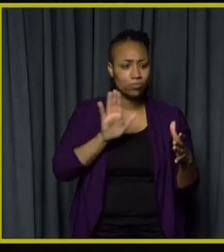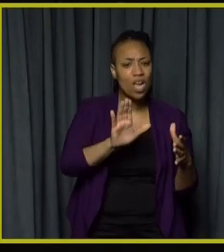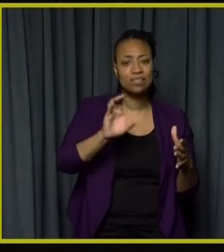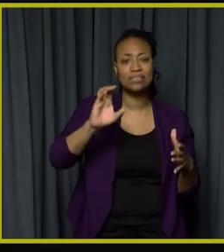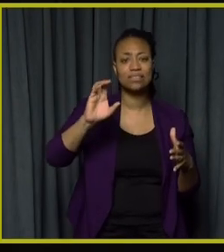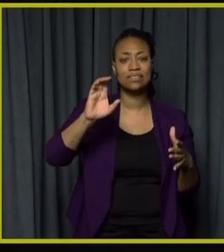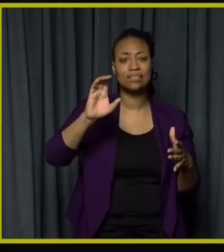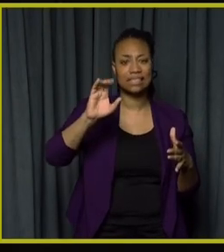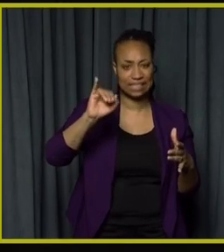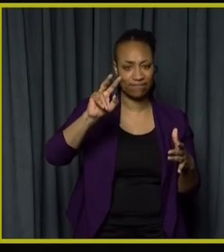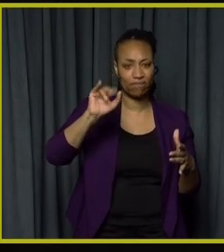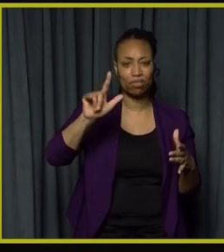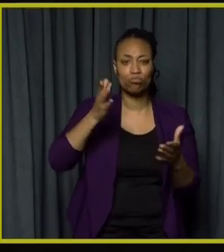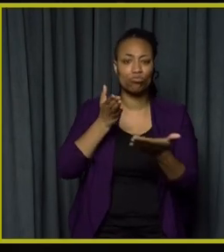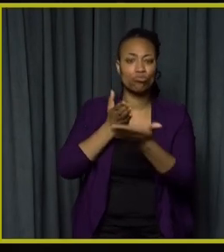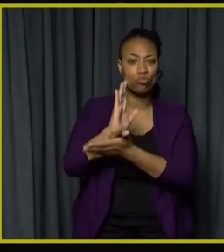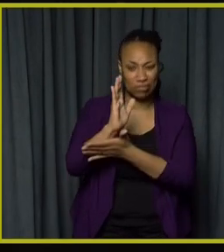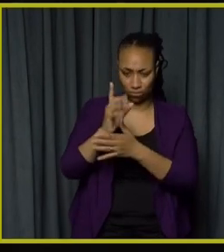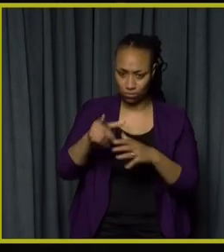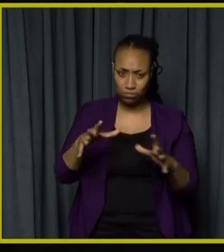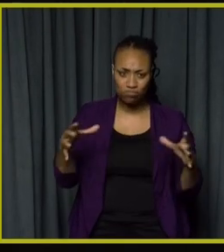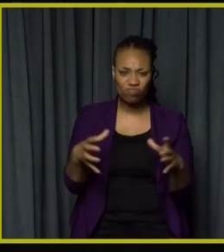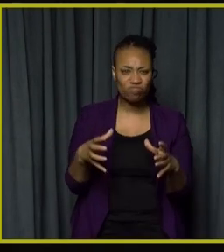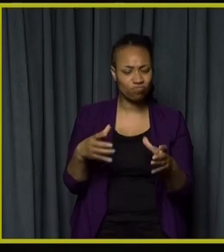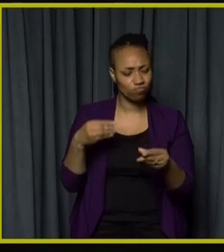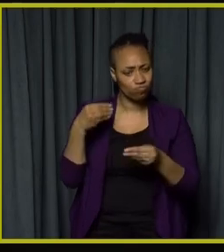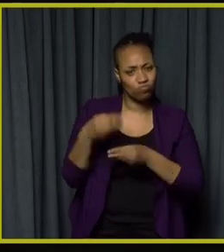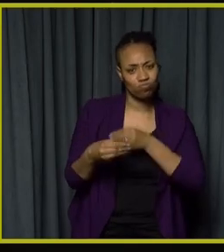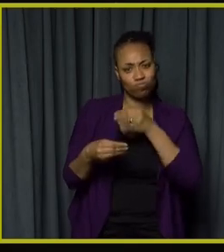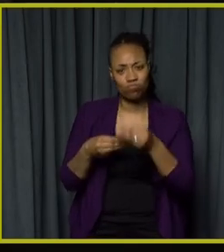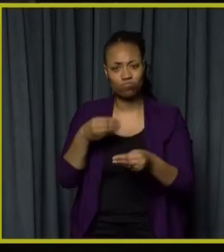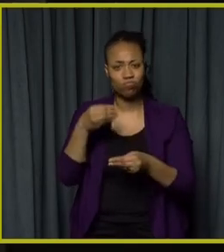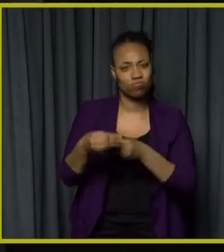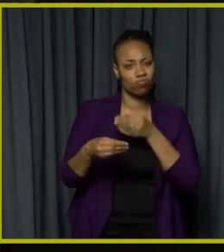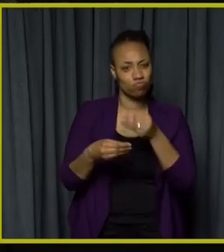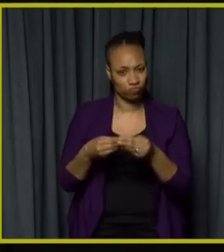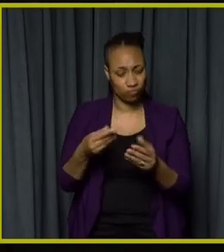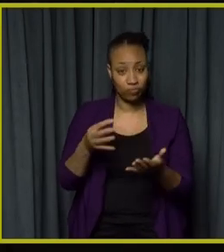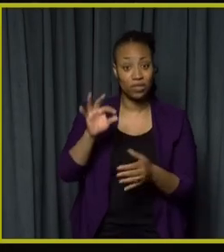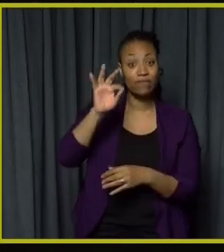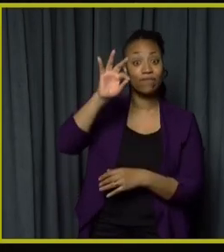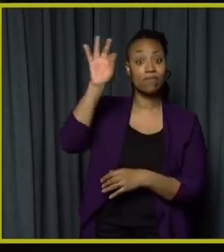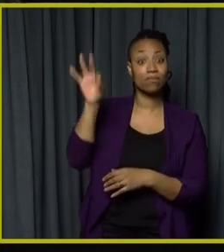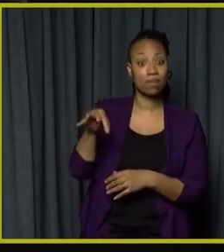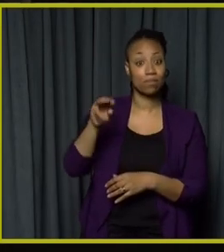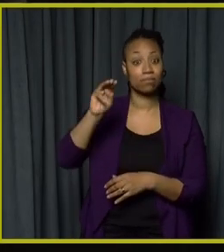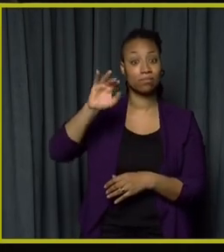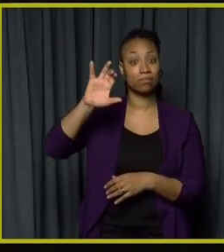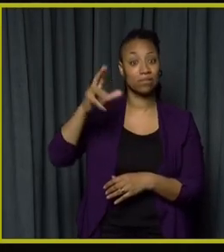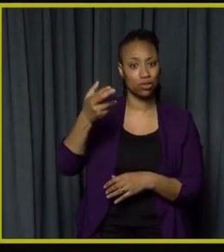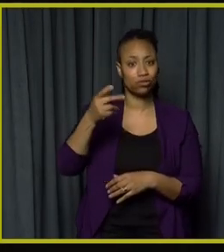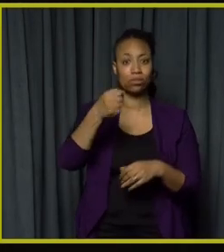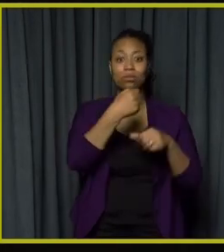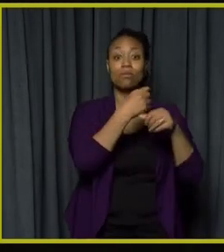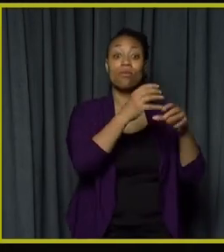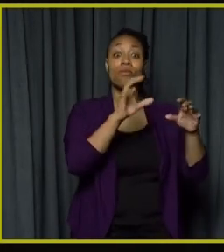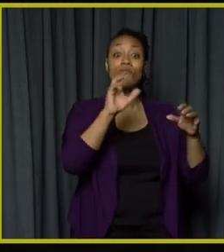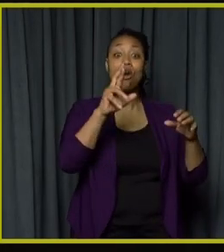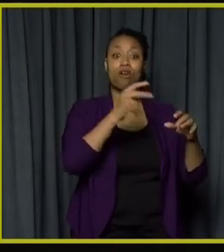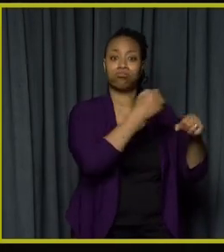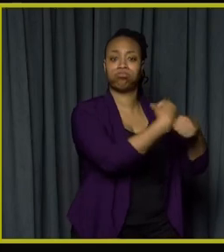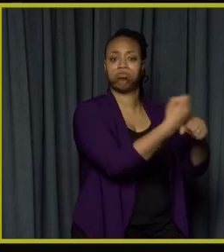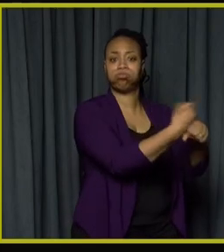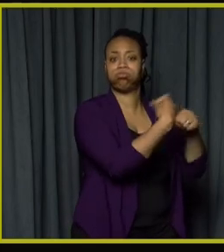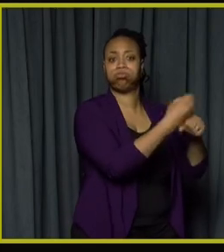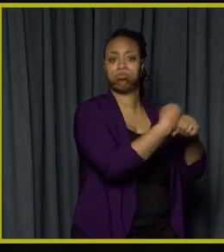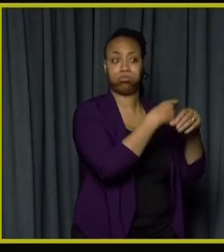generations. In Flint, Michigan, in 1937, the United Auto Workers took over factories and became a force to reckon with, and a